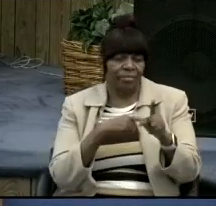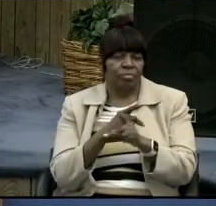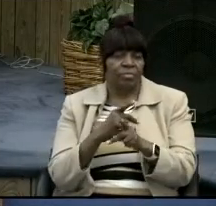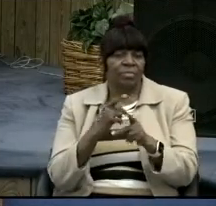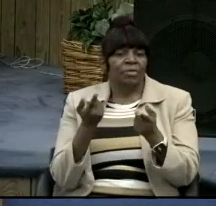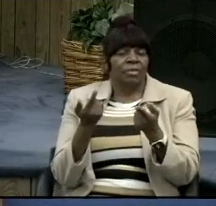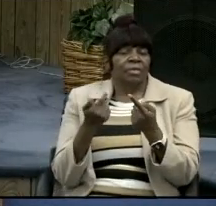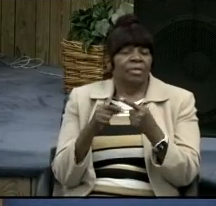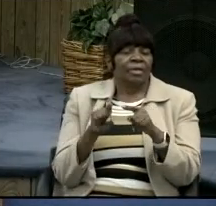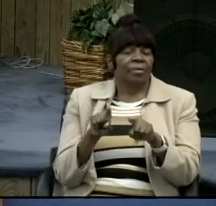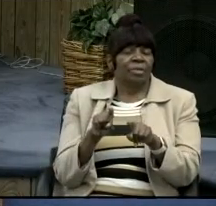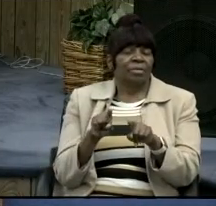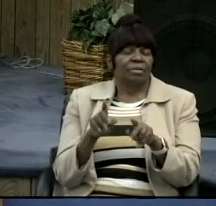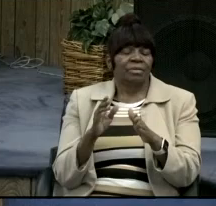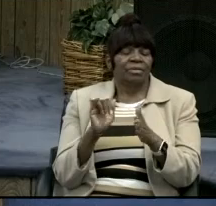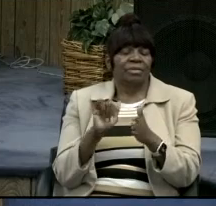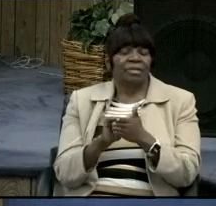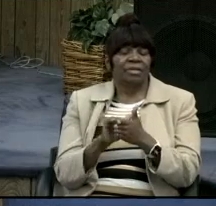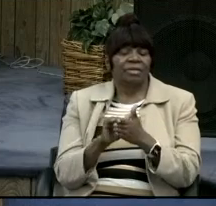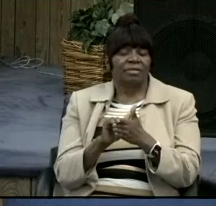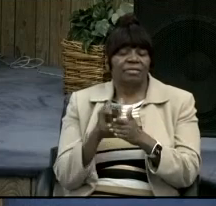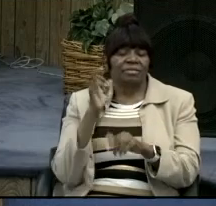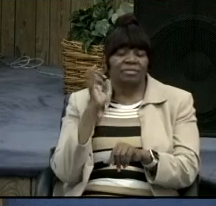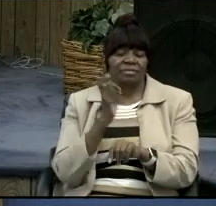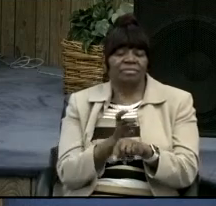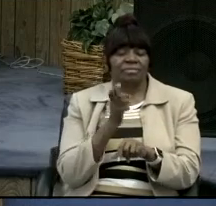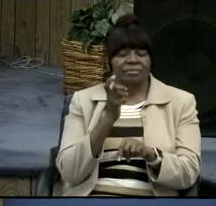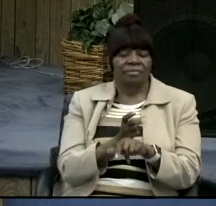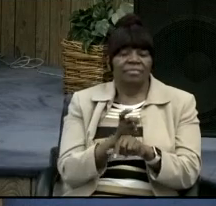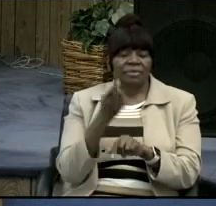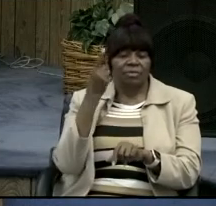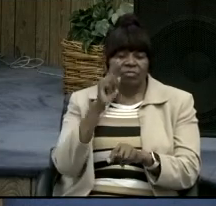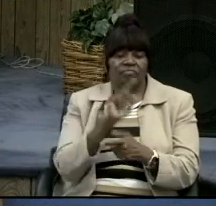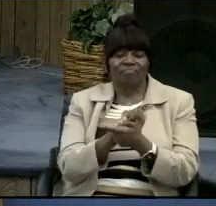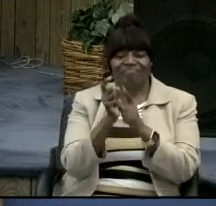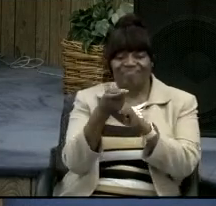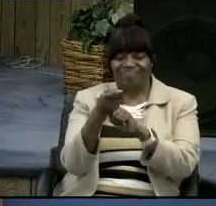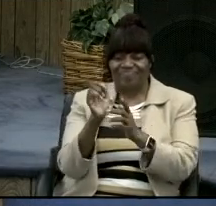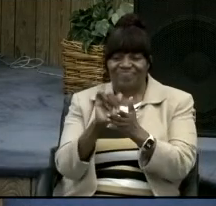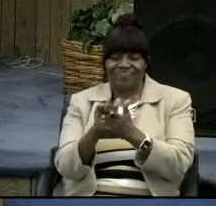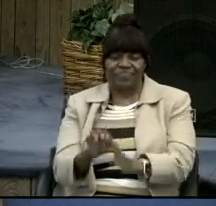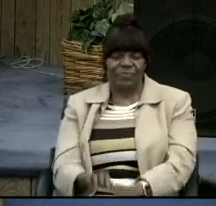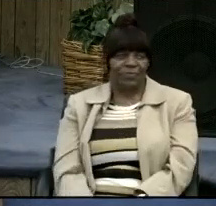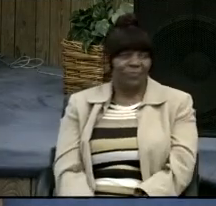that taste is sealed, it is extremely difficult to change it.